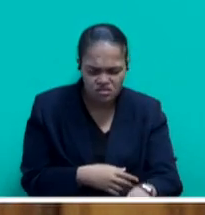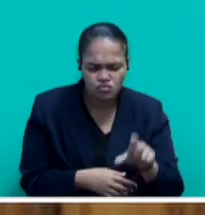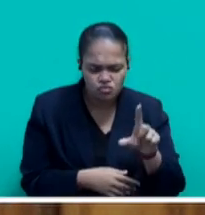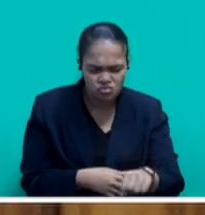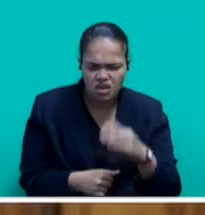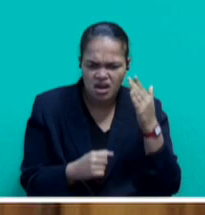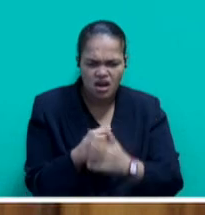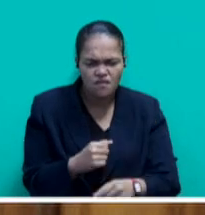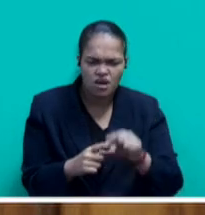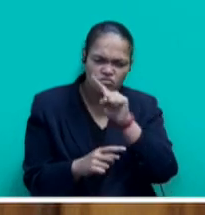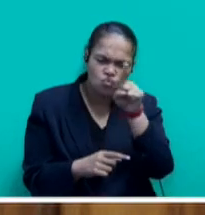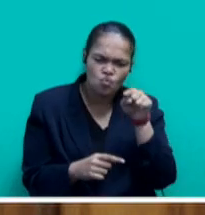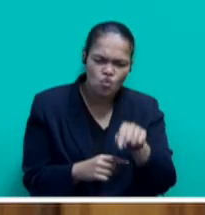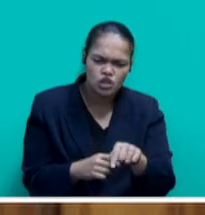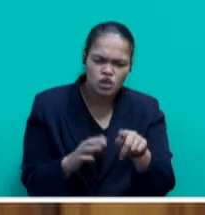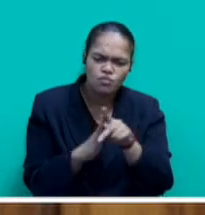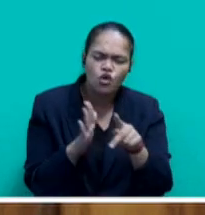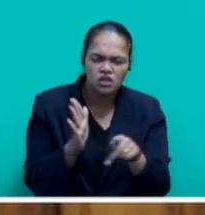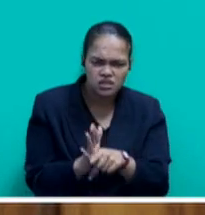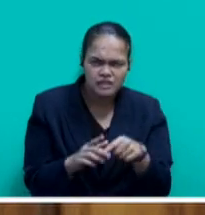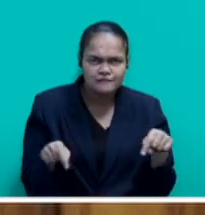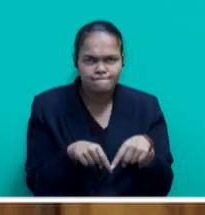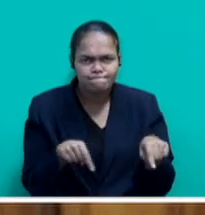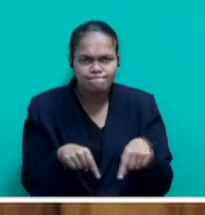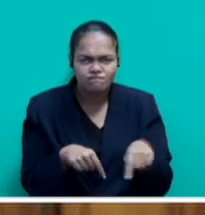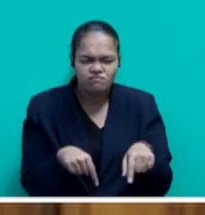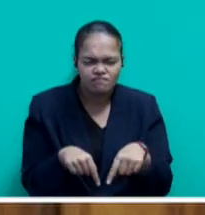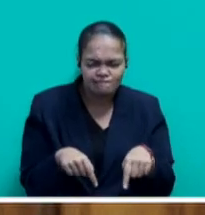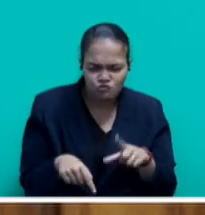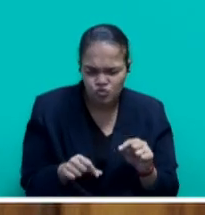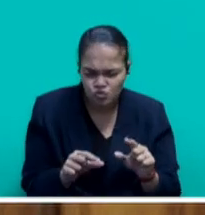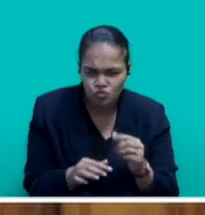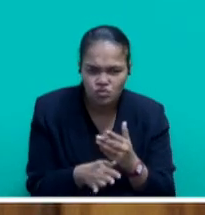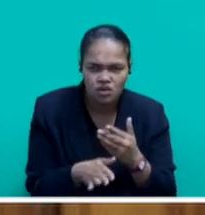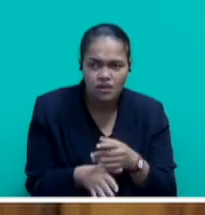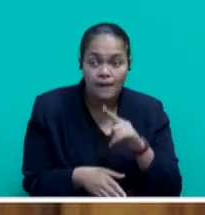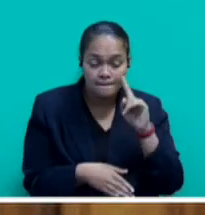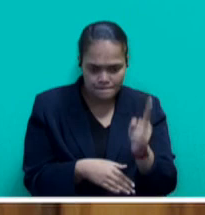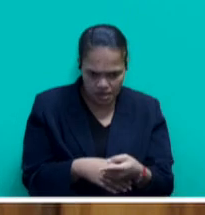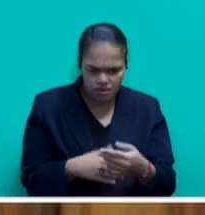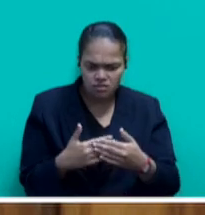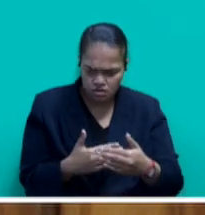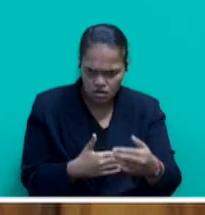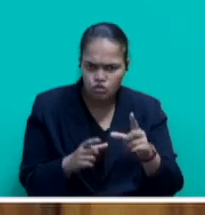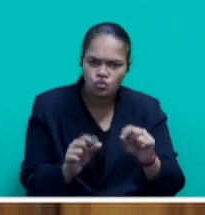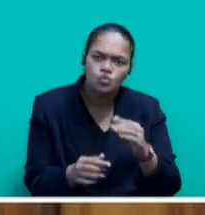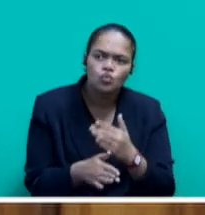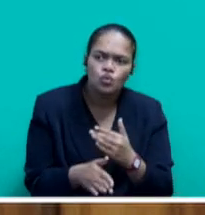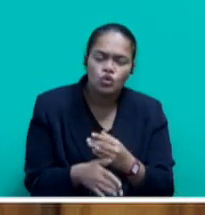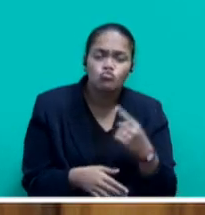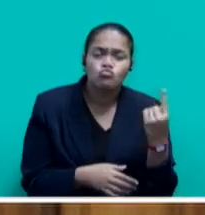question policy for fear of being sacked. In fact, there was a running joke for it. Those who